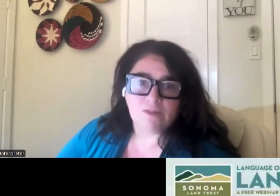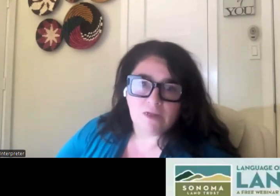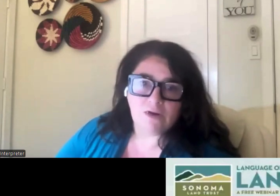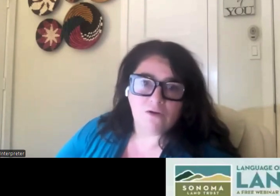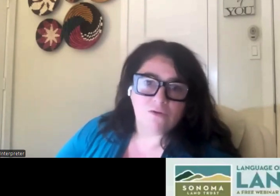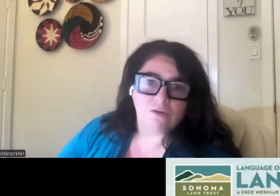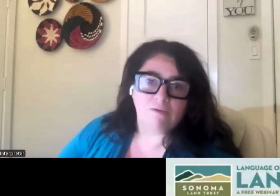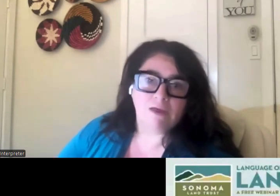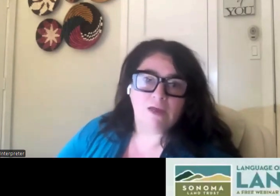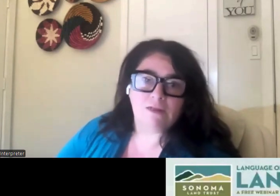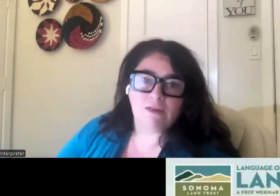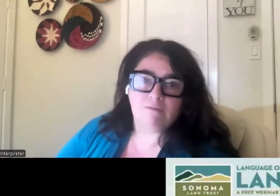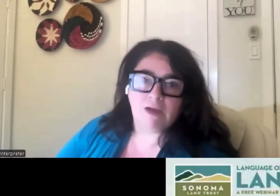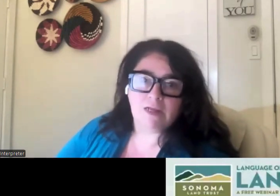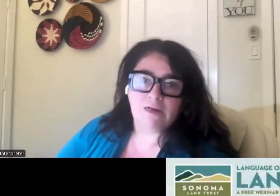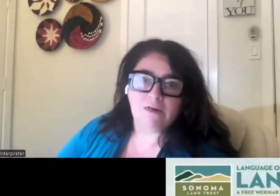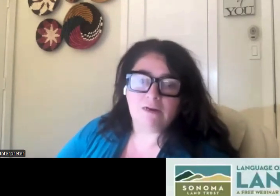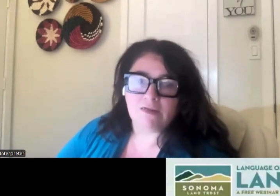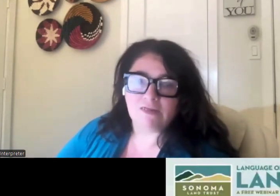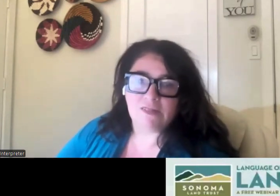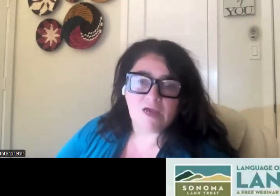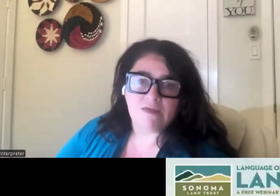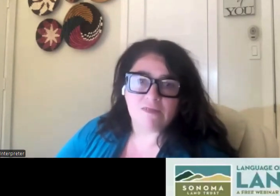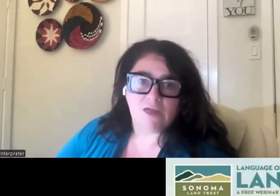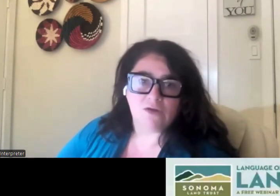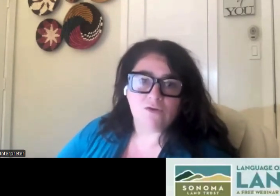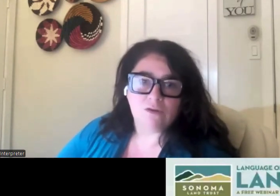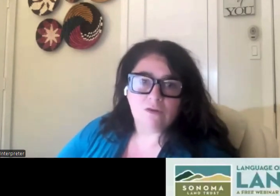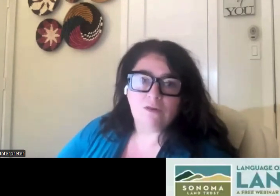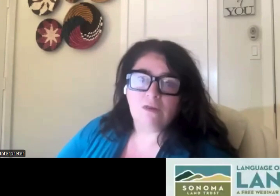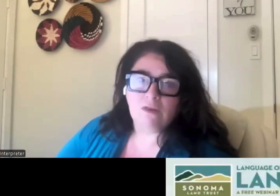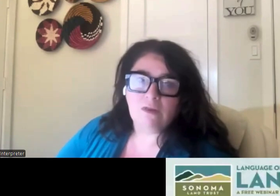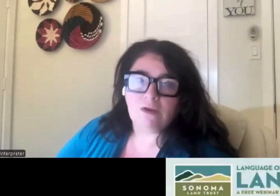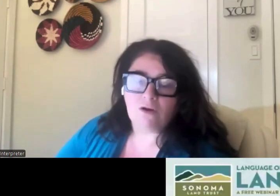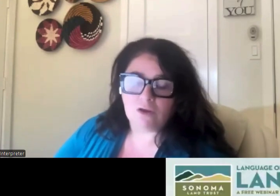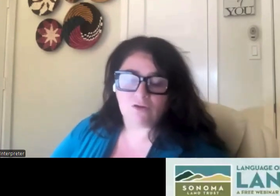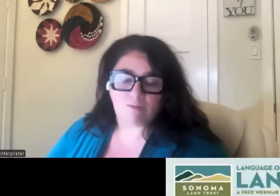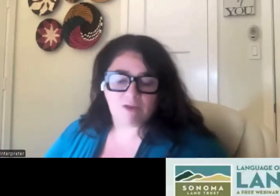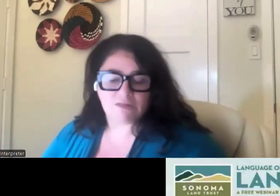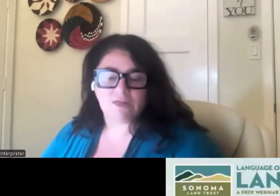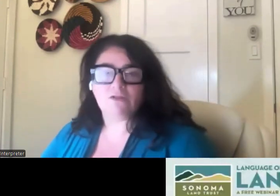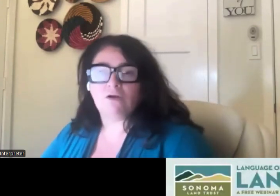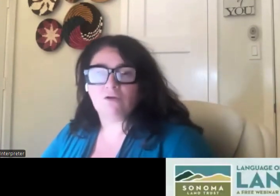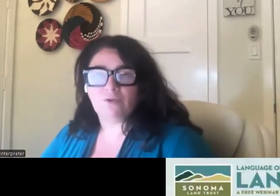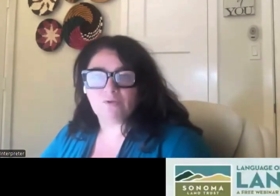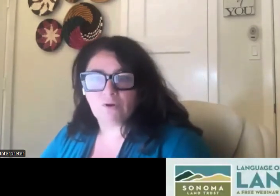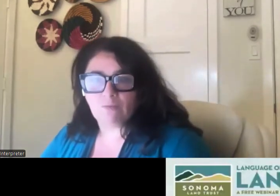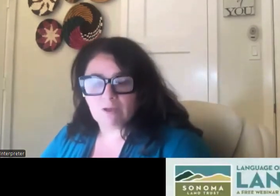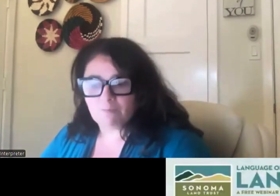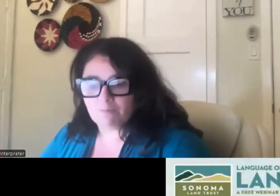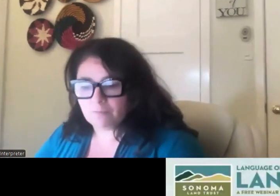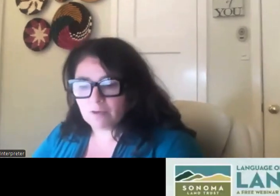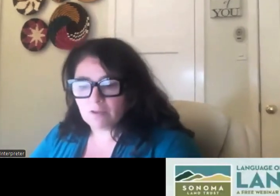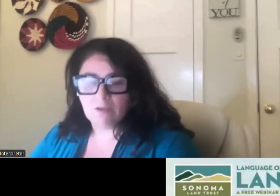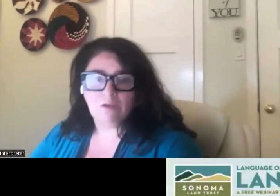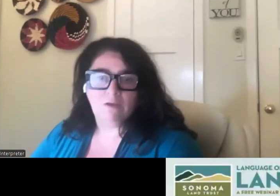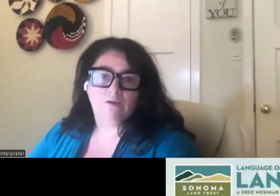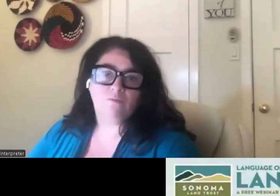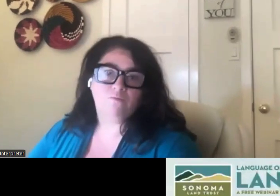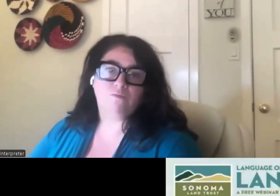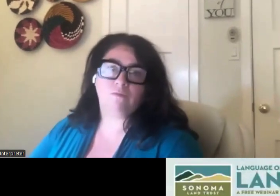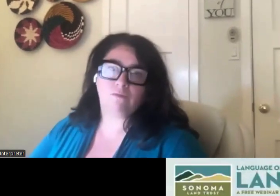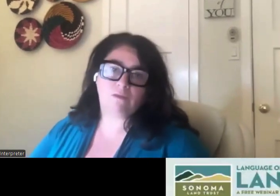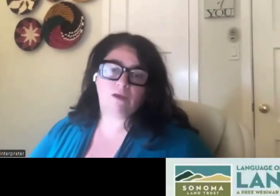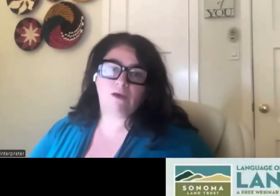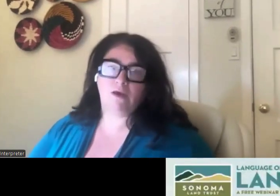for example. And I think this is true to a certain extent in Sonoma County as well. In the wake of some of these devastating